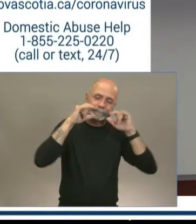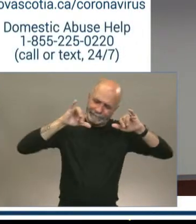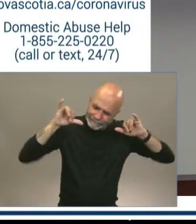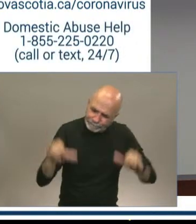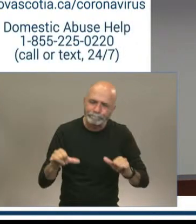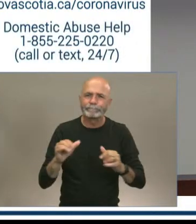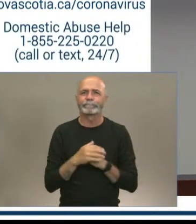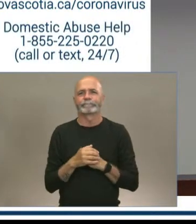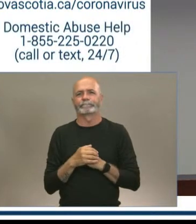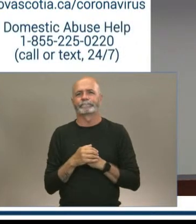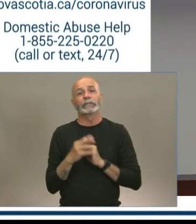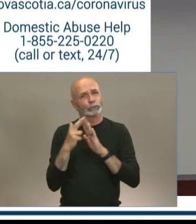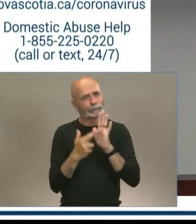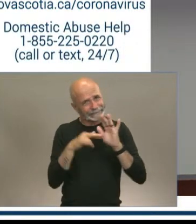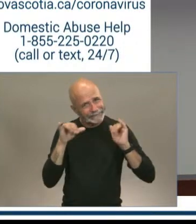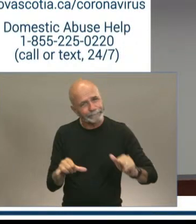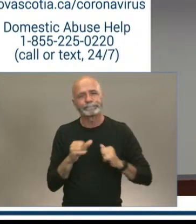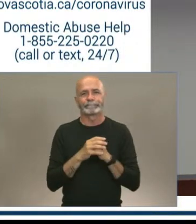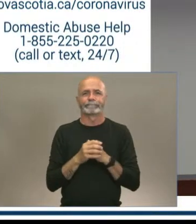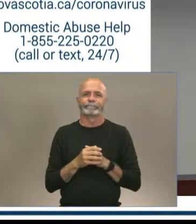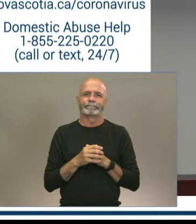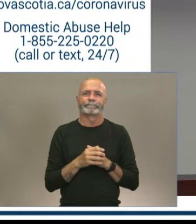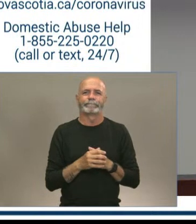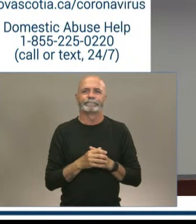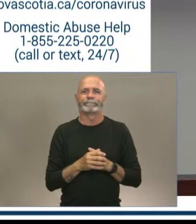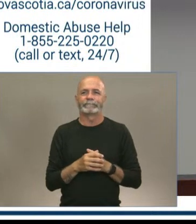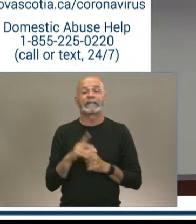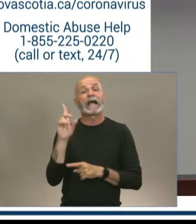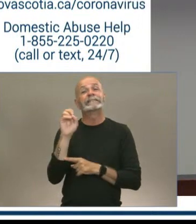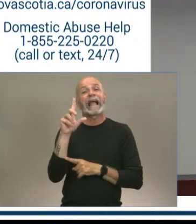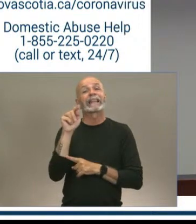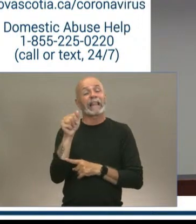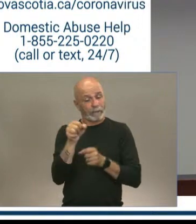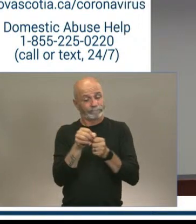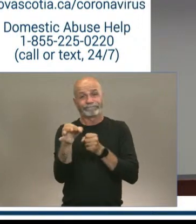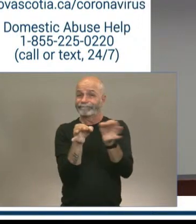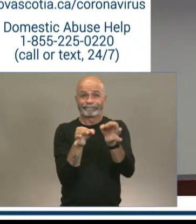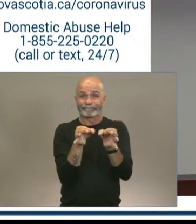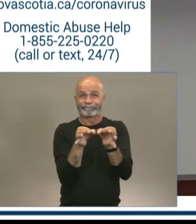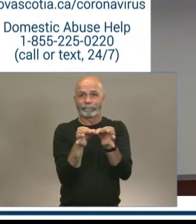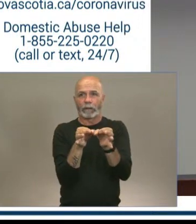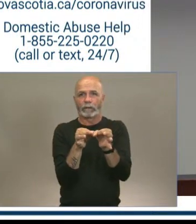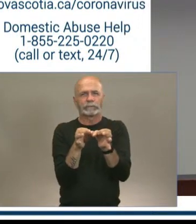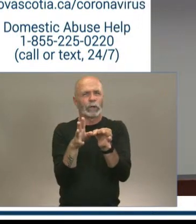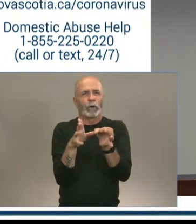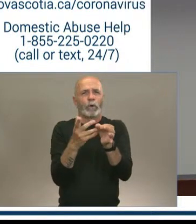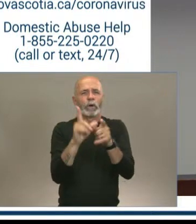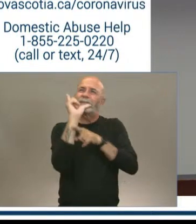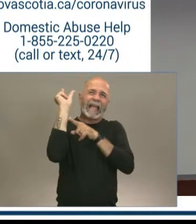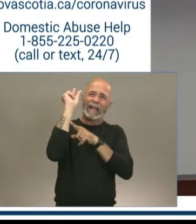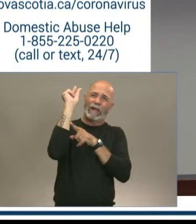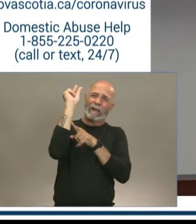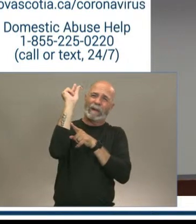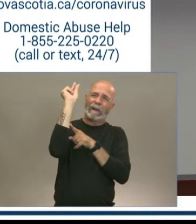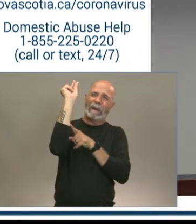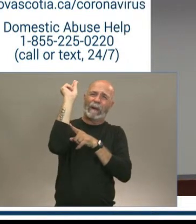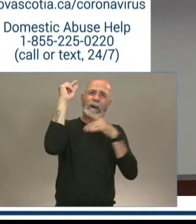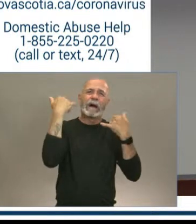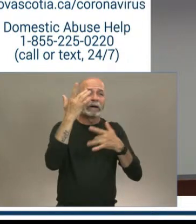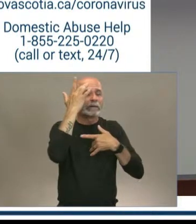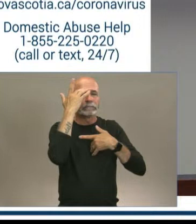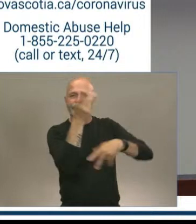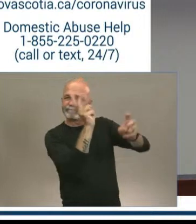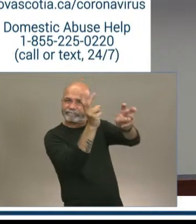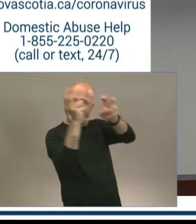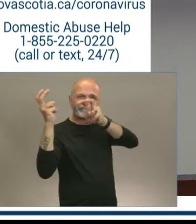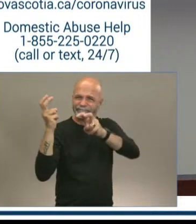I've said many times before, the Delta variant, with its high infectivity and the need for 2 doses of vaccine to provide